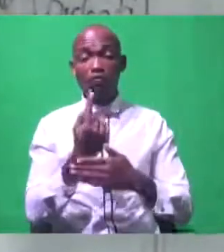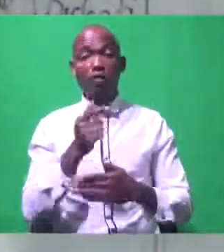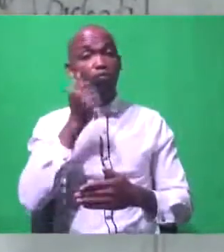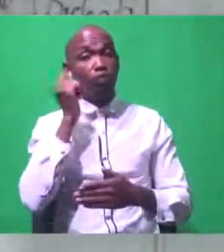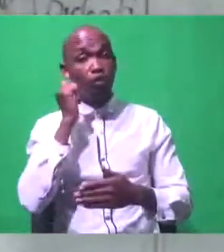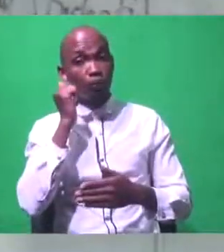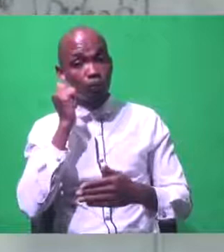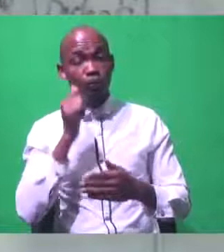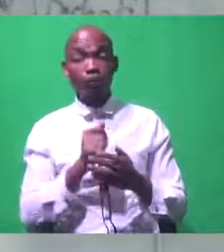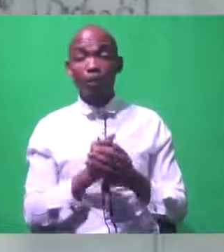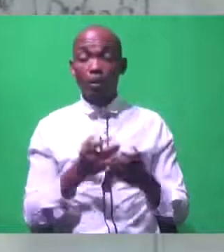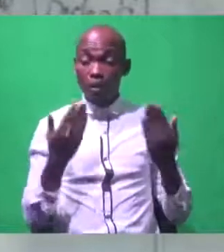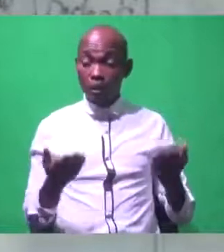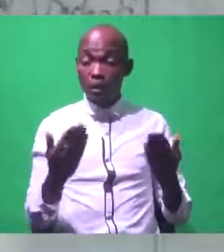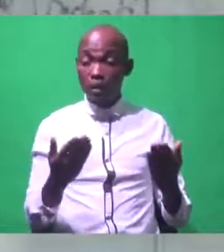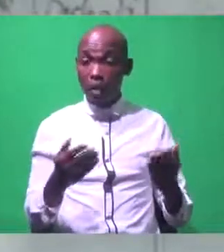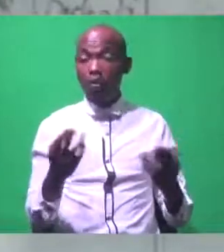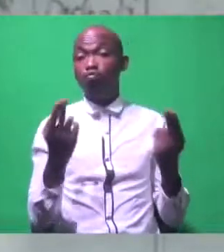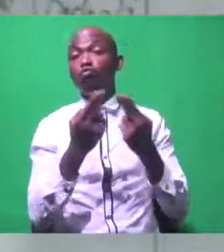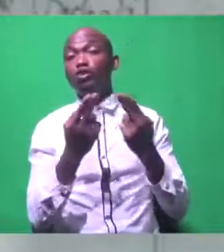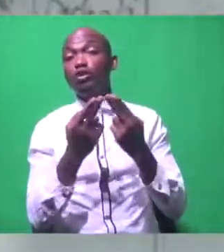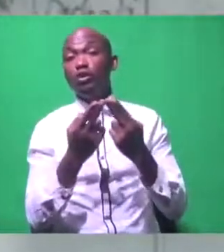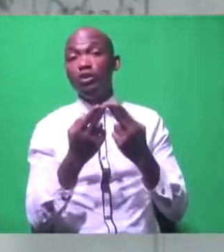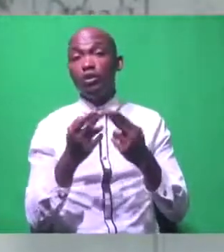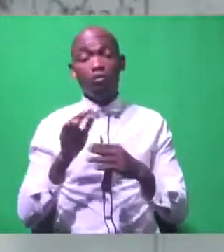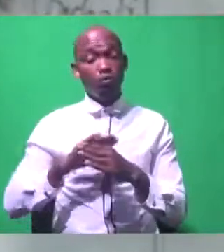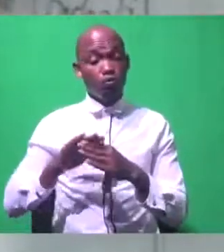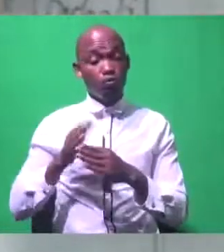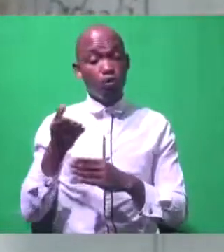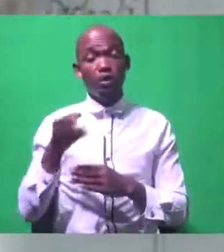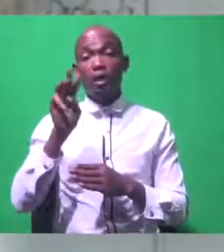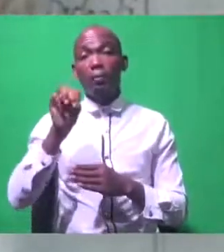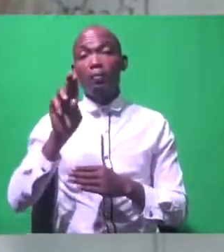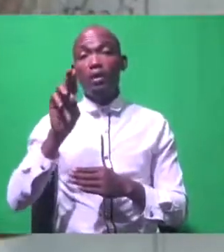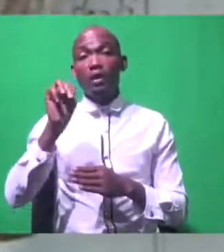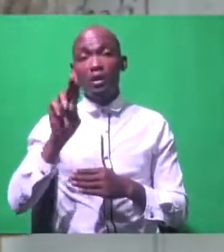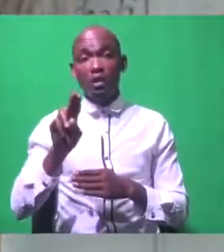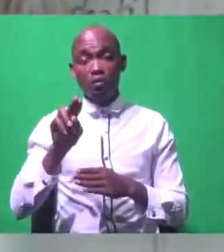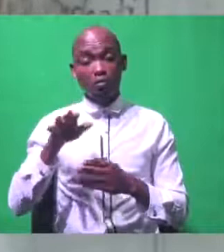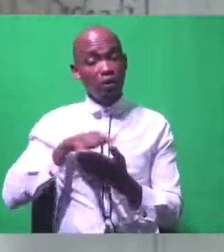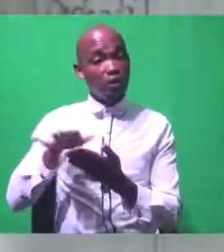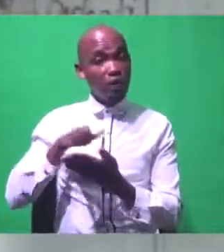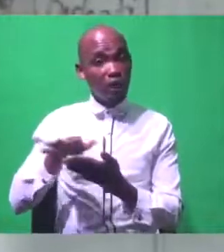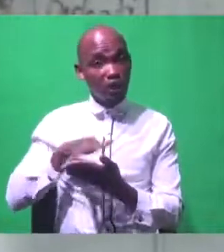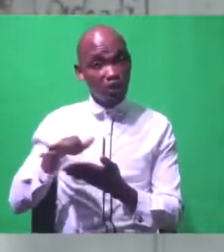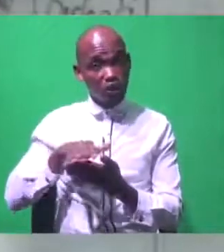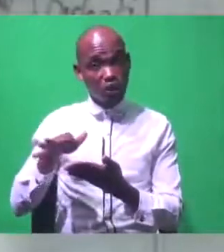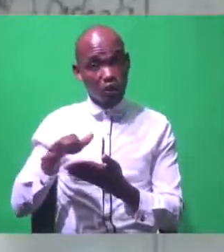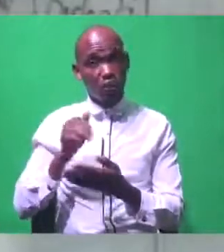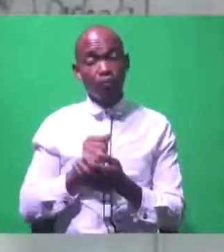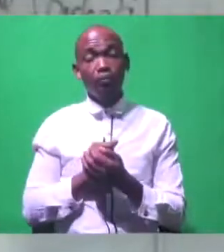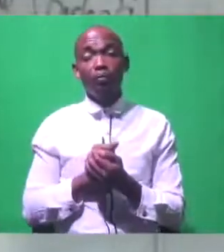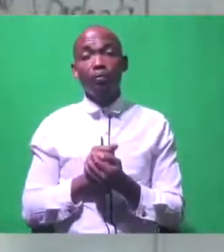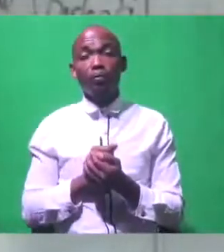currently using this language as a medium of instruction the schools.